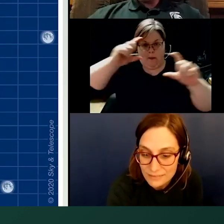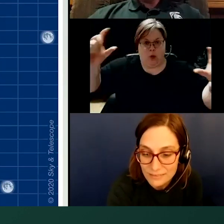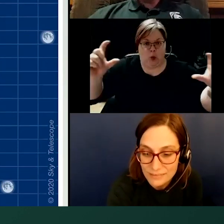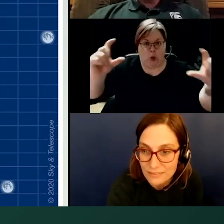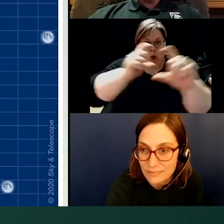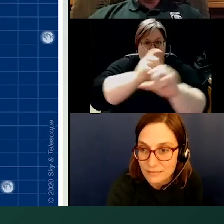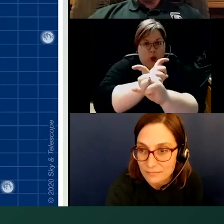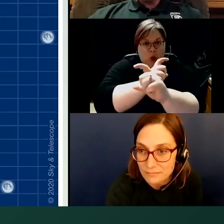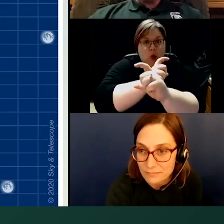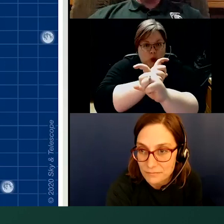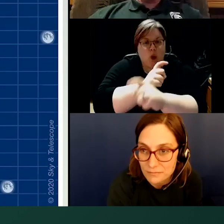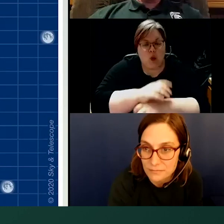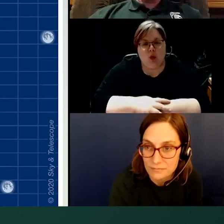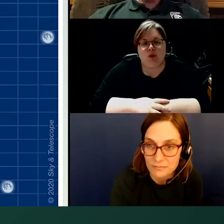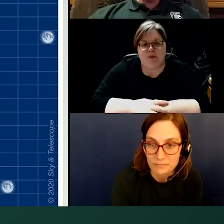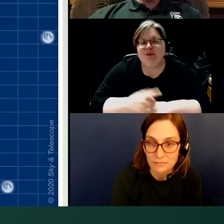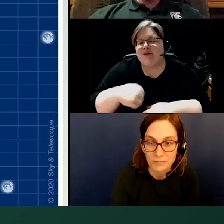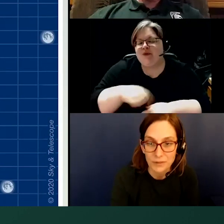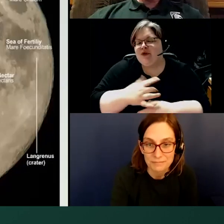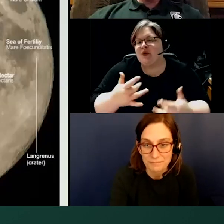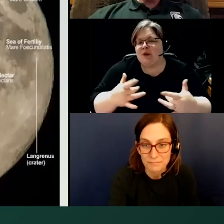tends to happen on a full moon. We'll talk about that later.